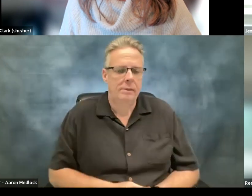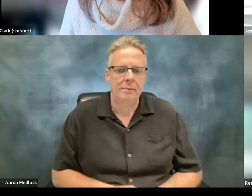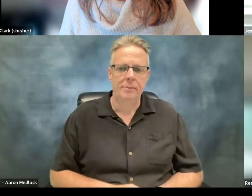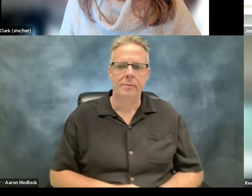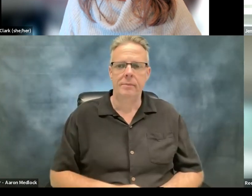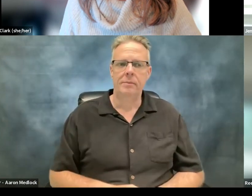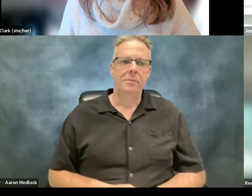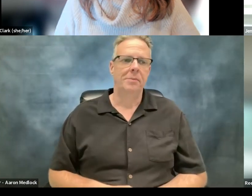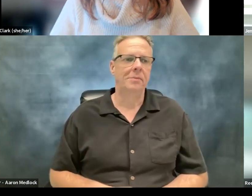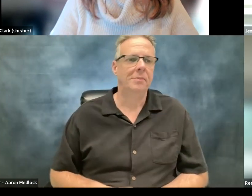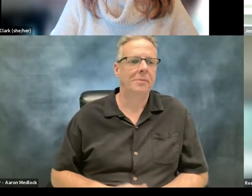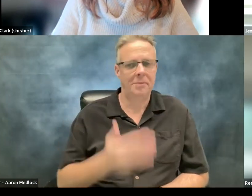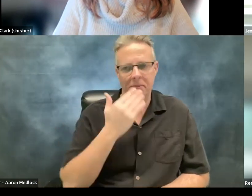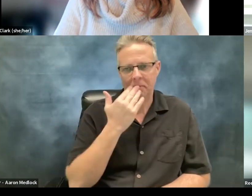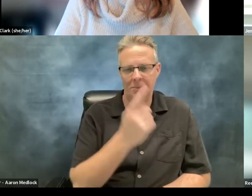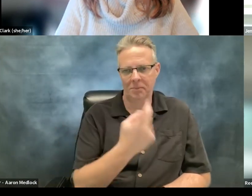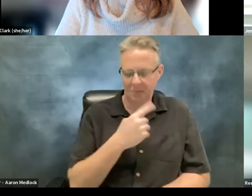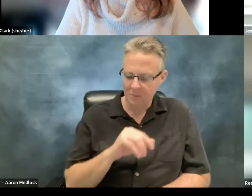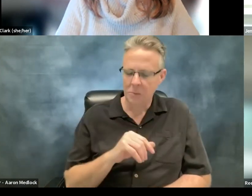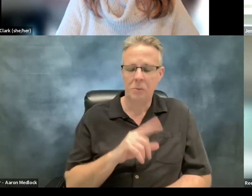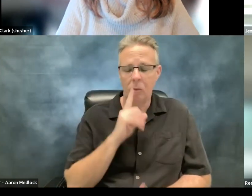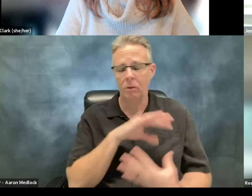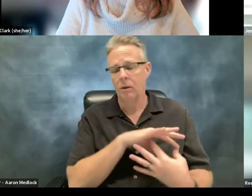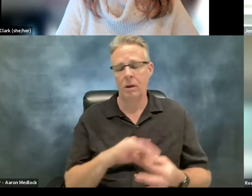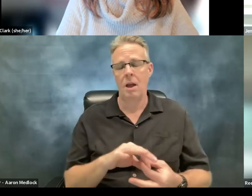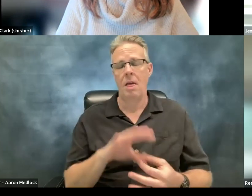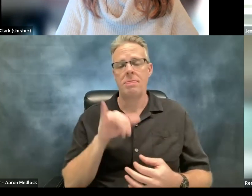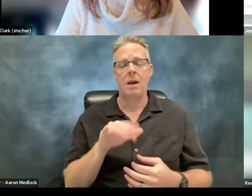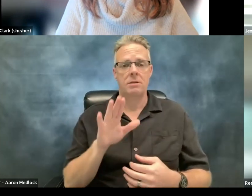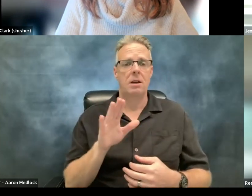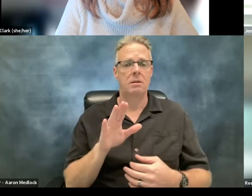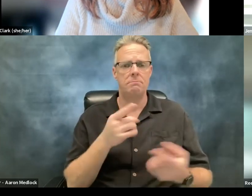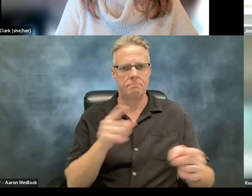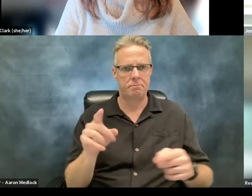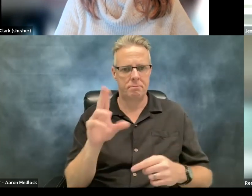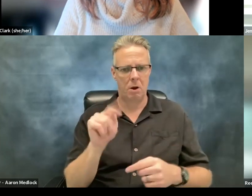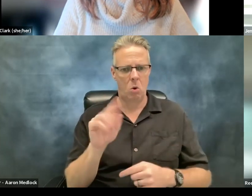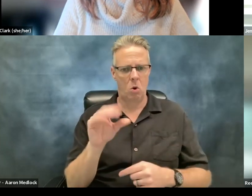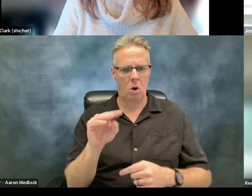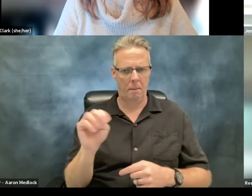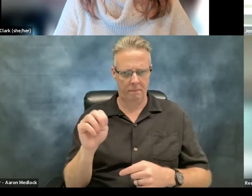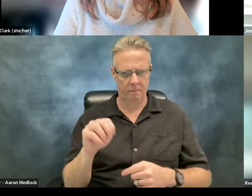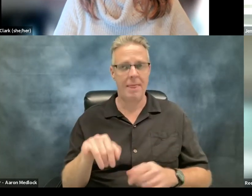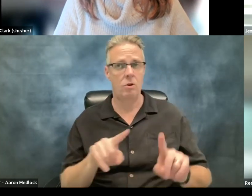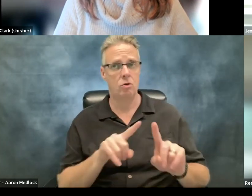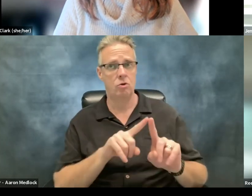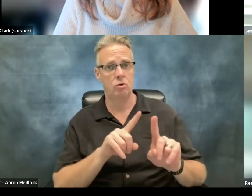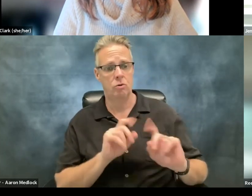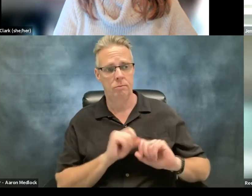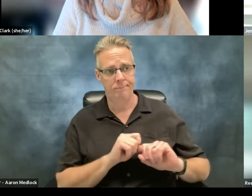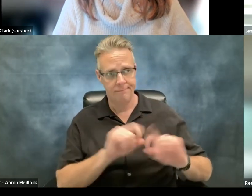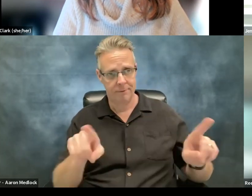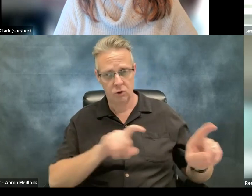Awesome. Thanks for asking those questions. So related to the outcomes, we asked the programs in the survey what data